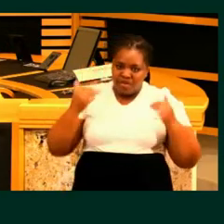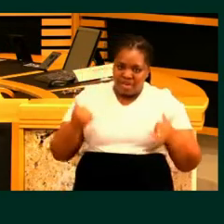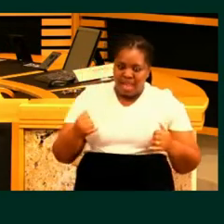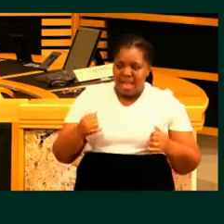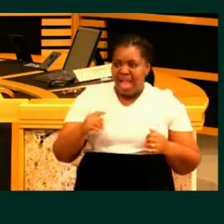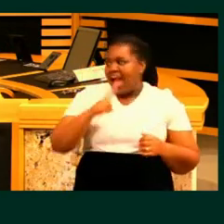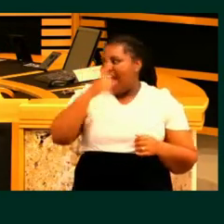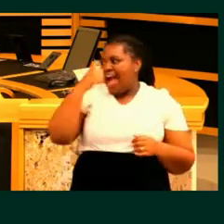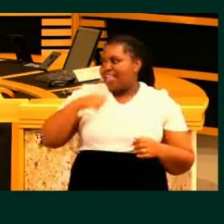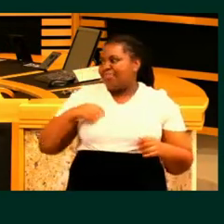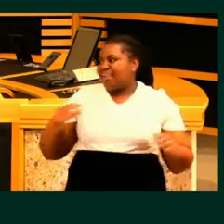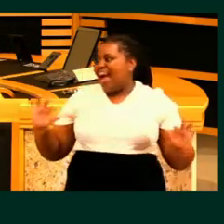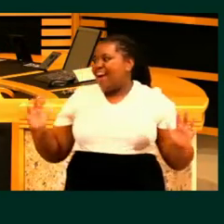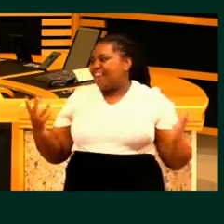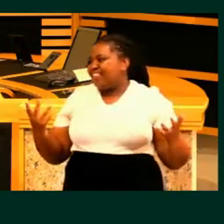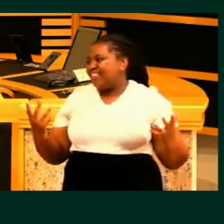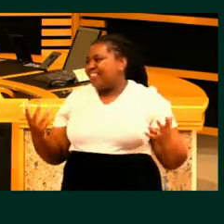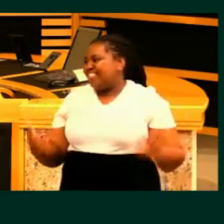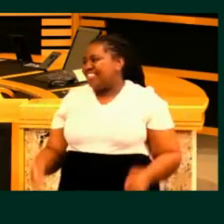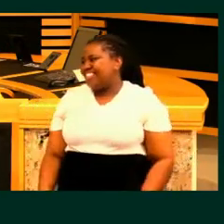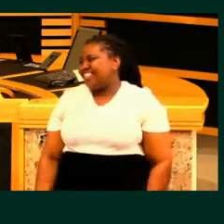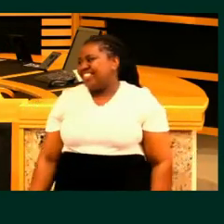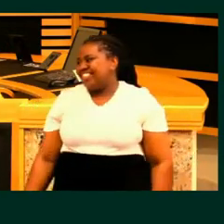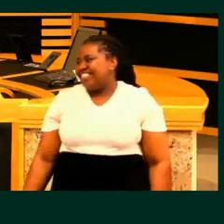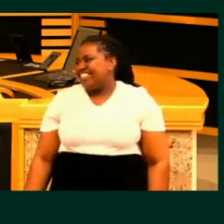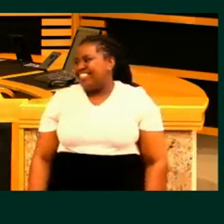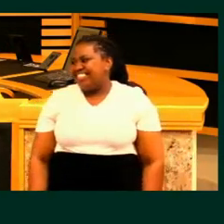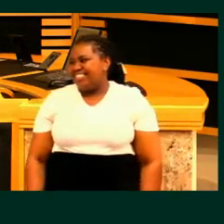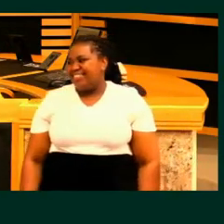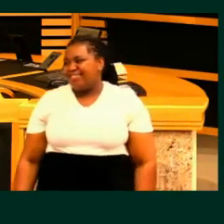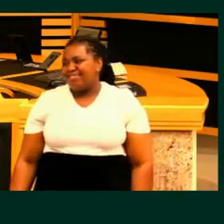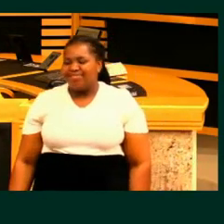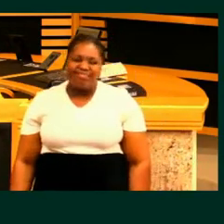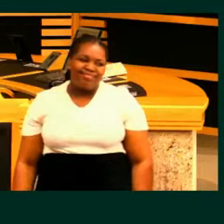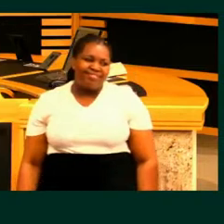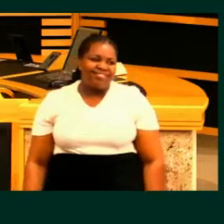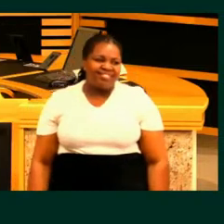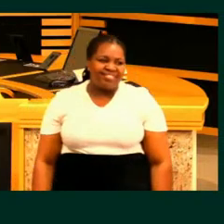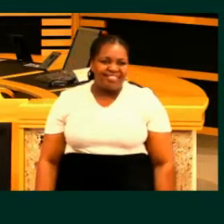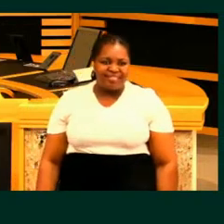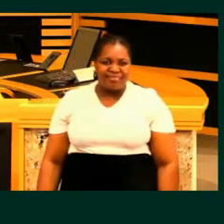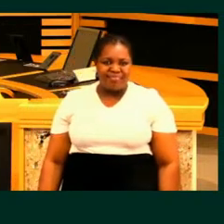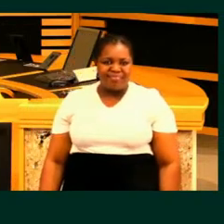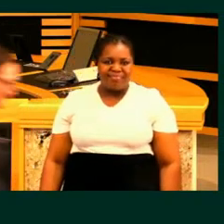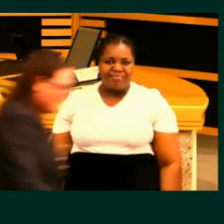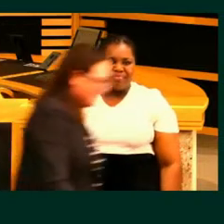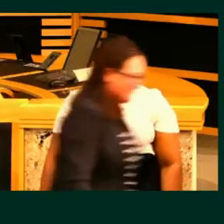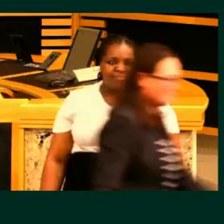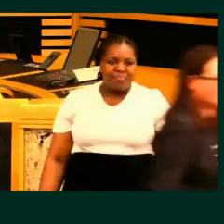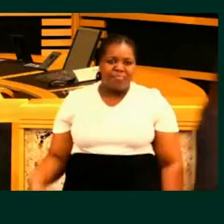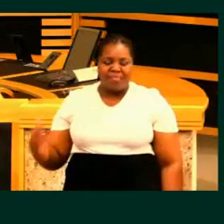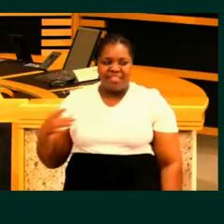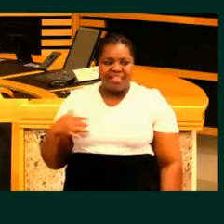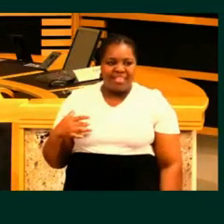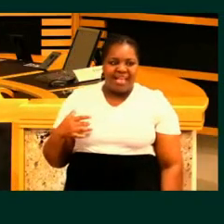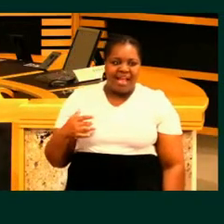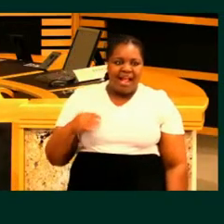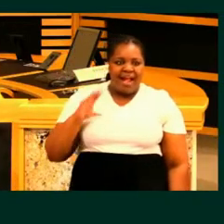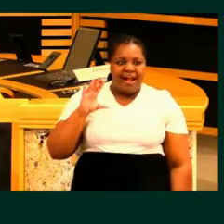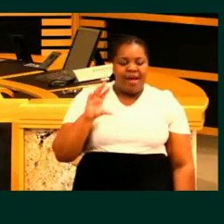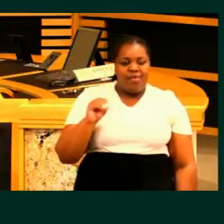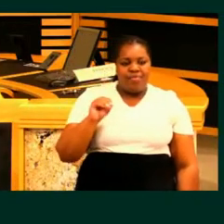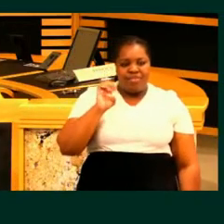me how thank you uh may I invite the economic uh Freedom